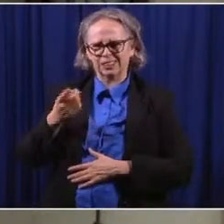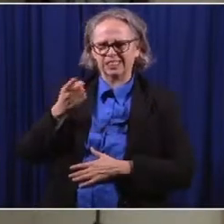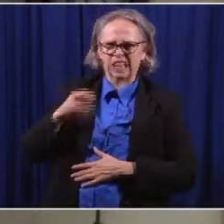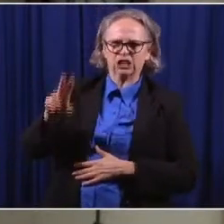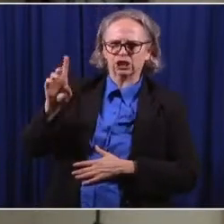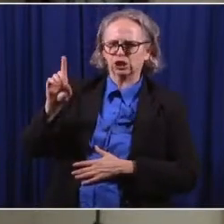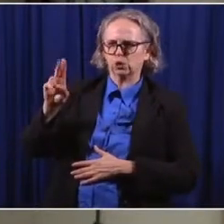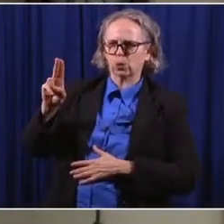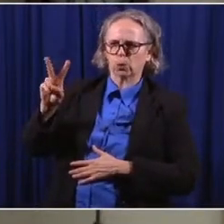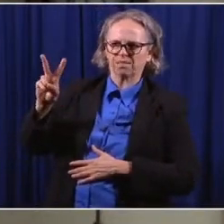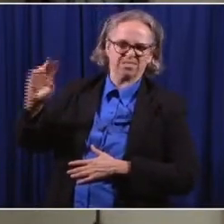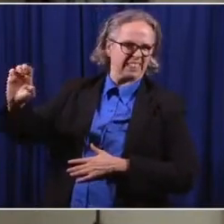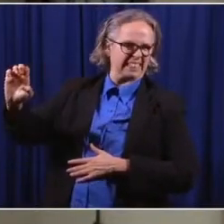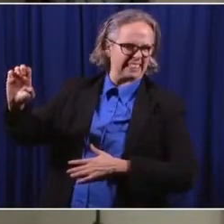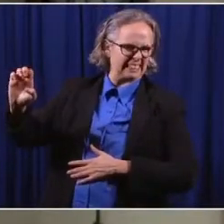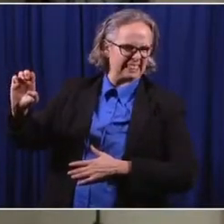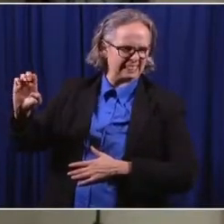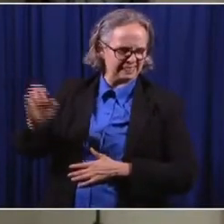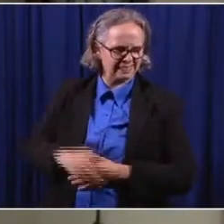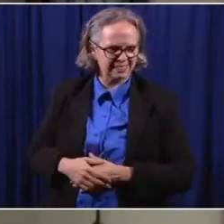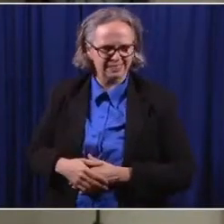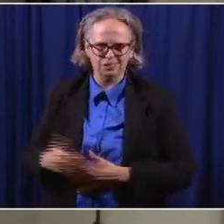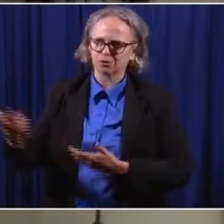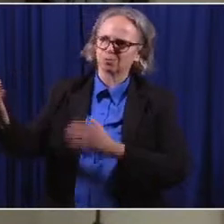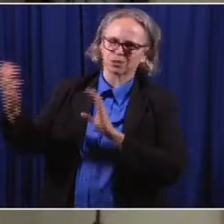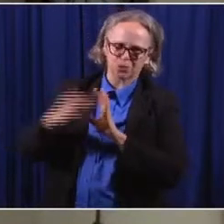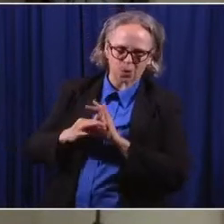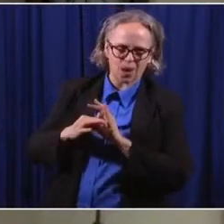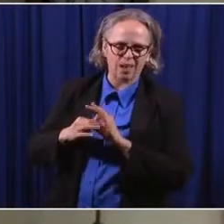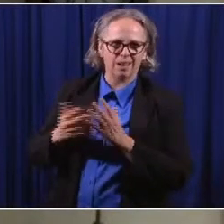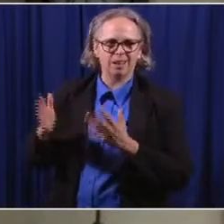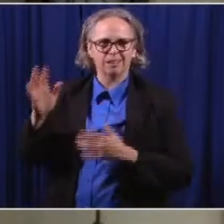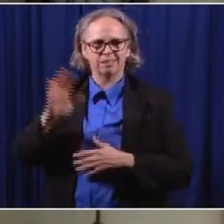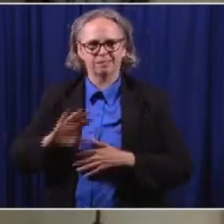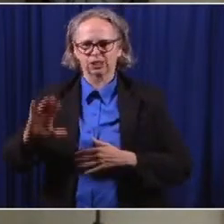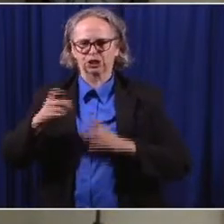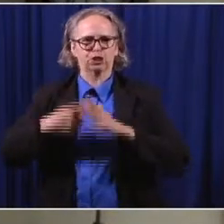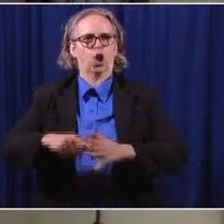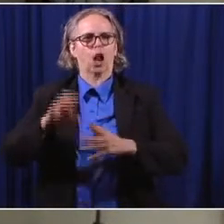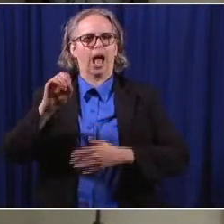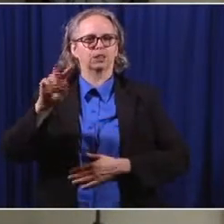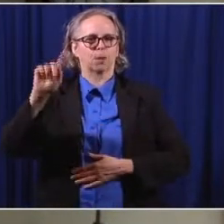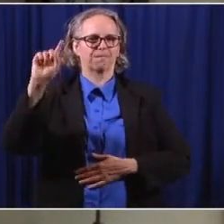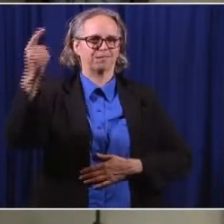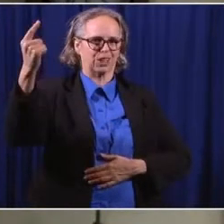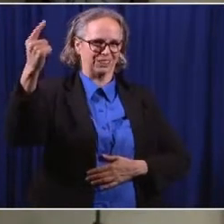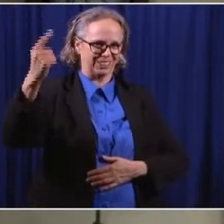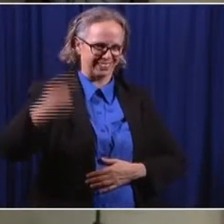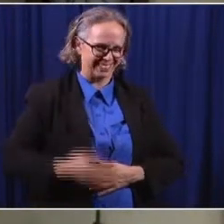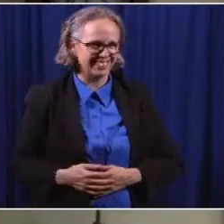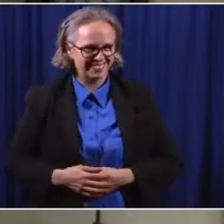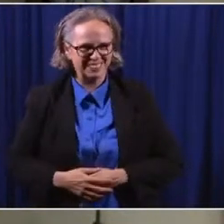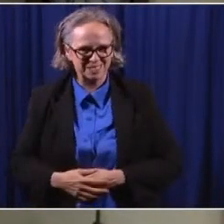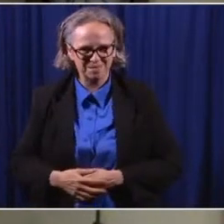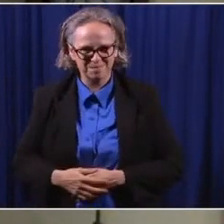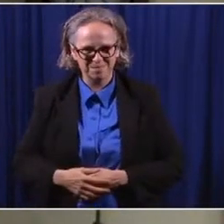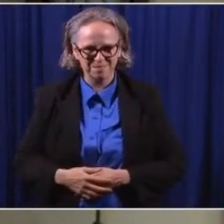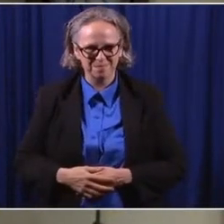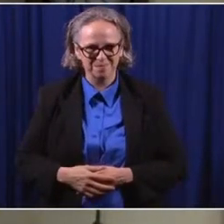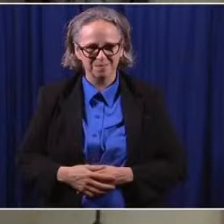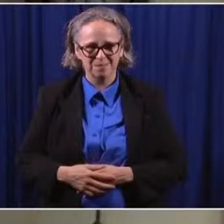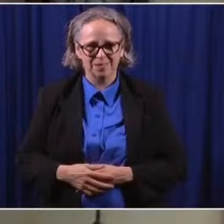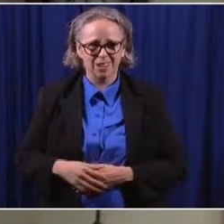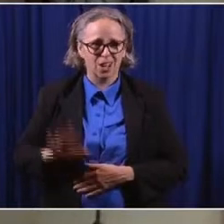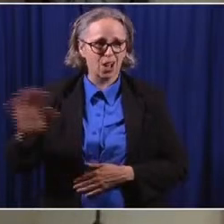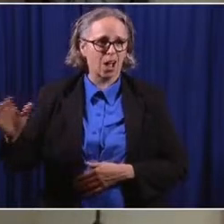starting around the 1st of October. So we think in about a month. I'm very confident in her ability.